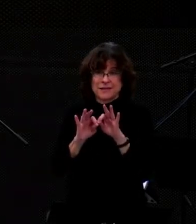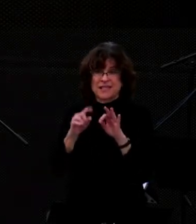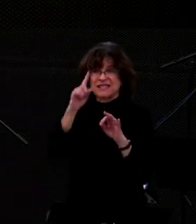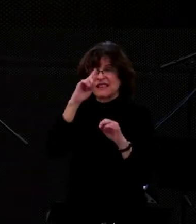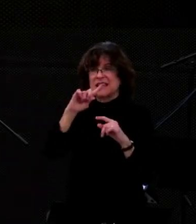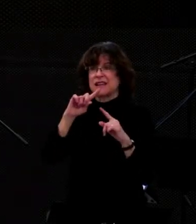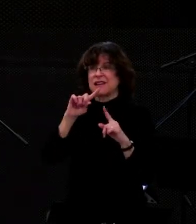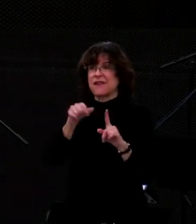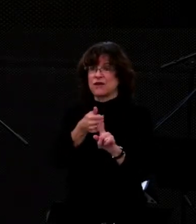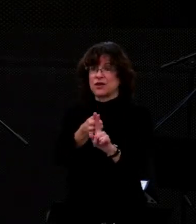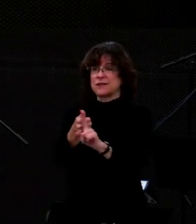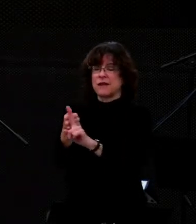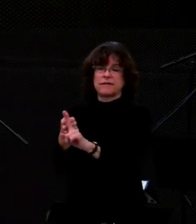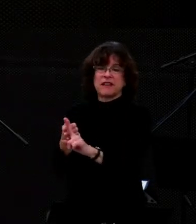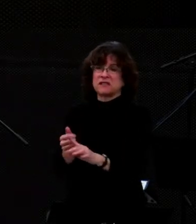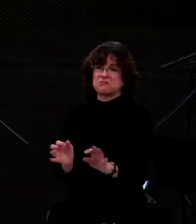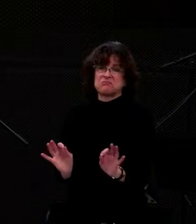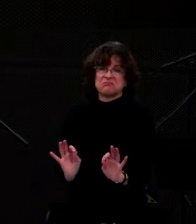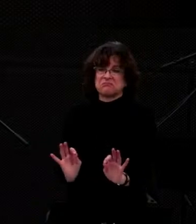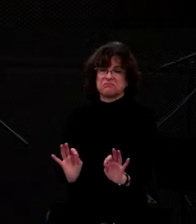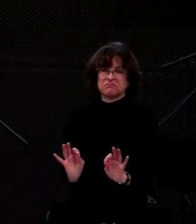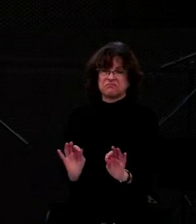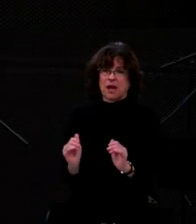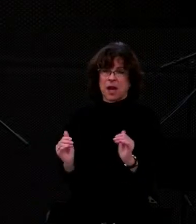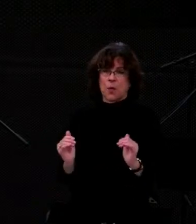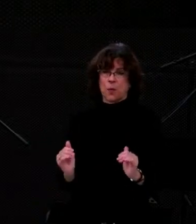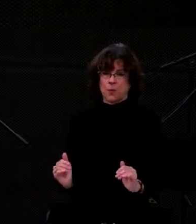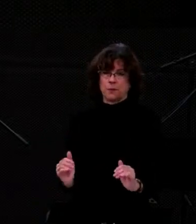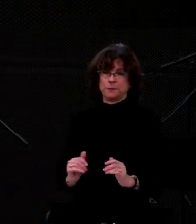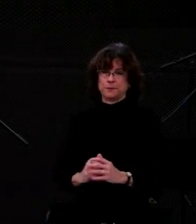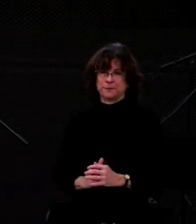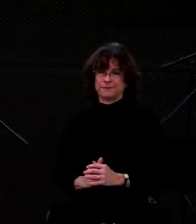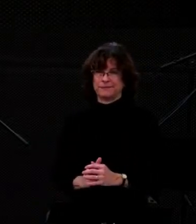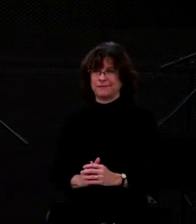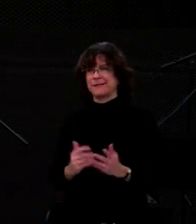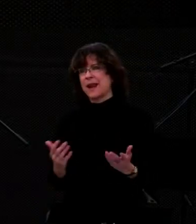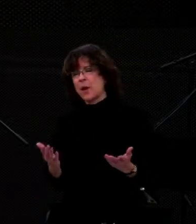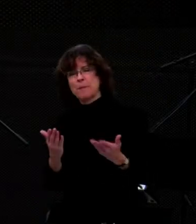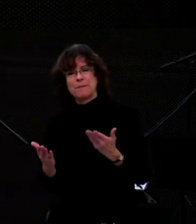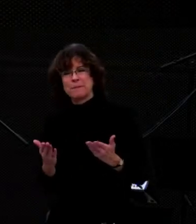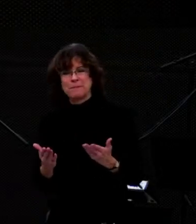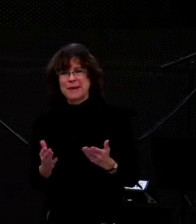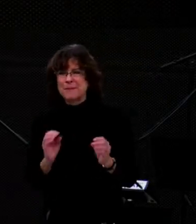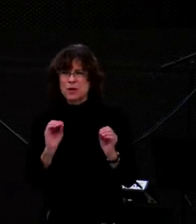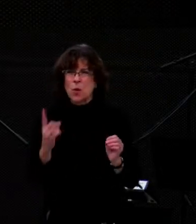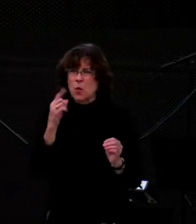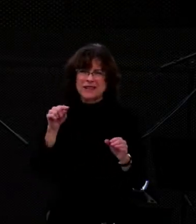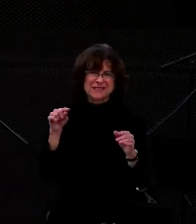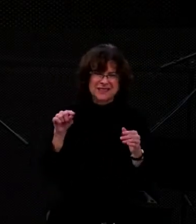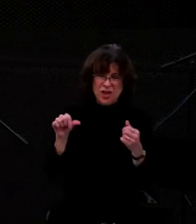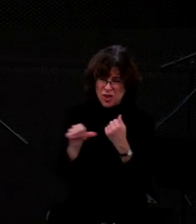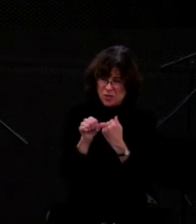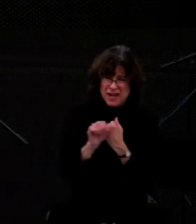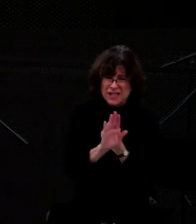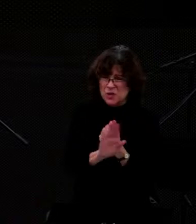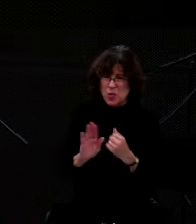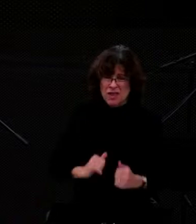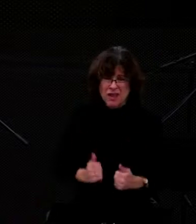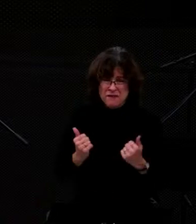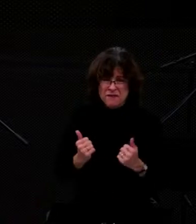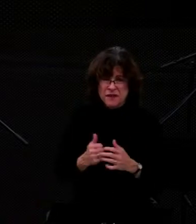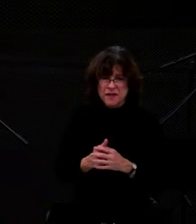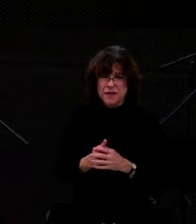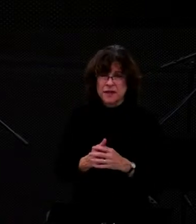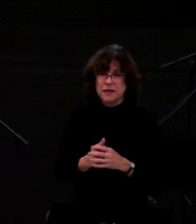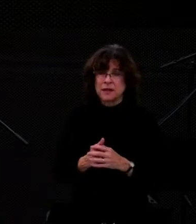nobody. Now, we may not be threatened with genocide or extinction as a people, but